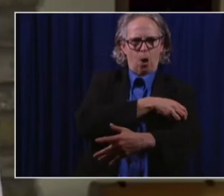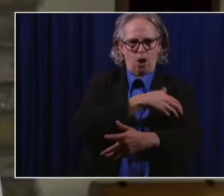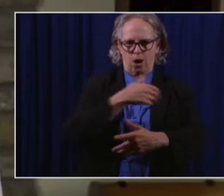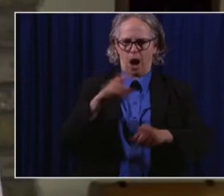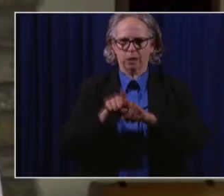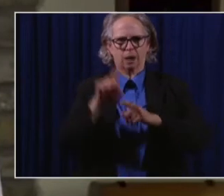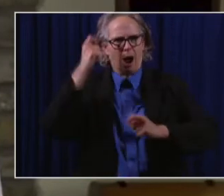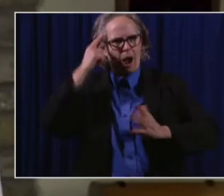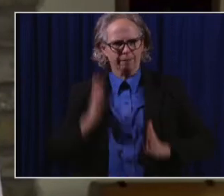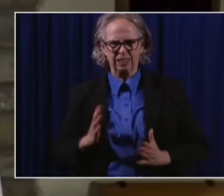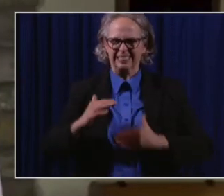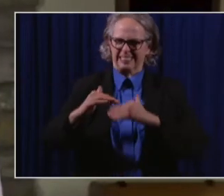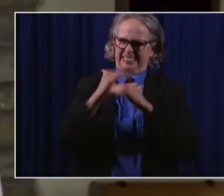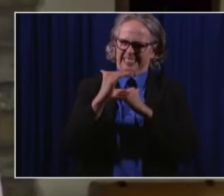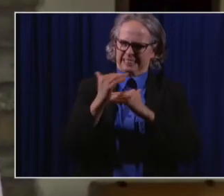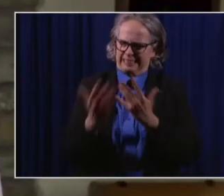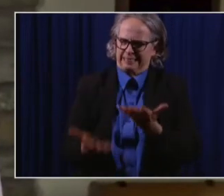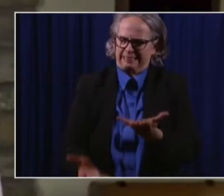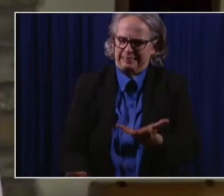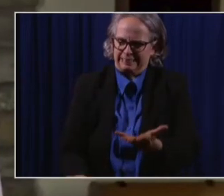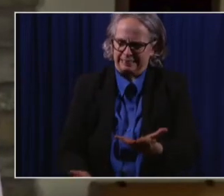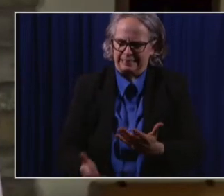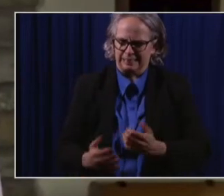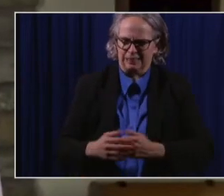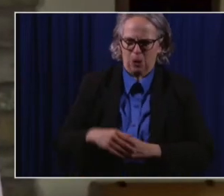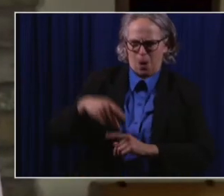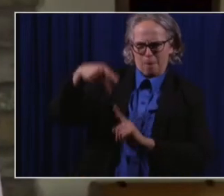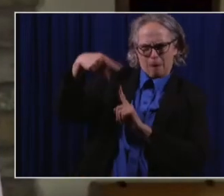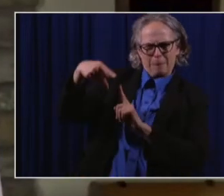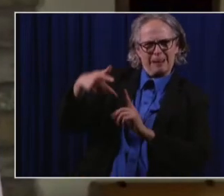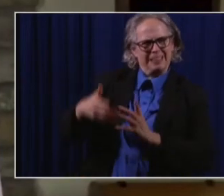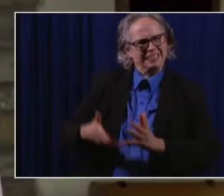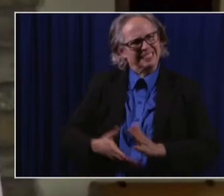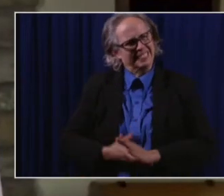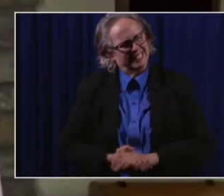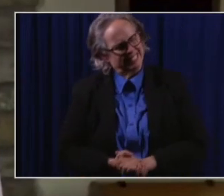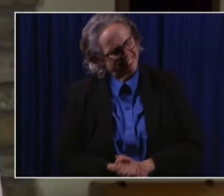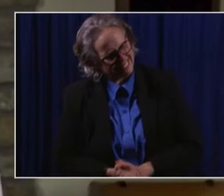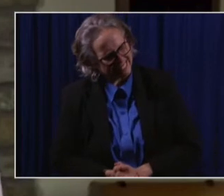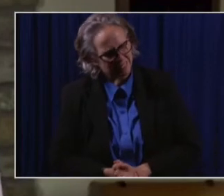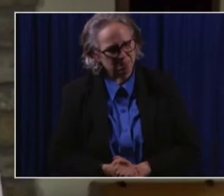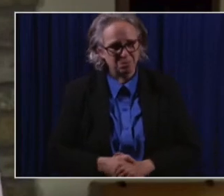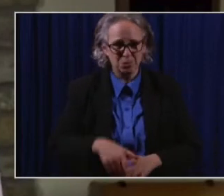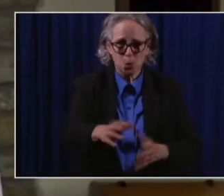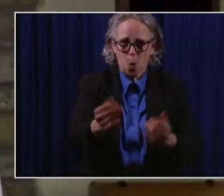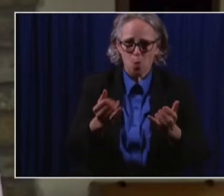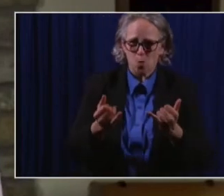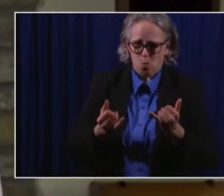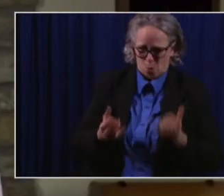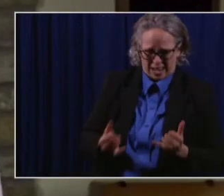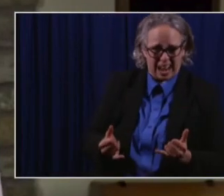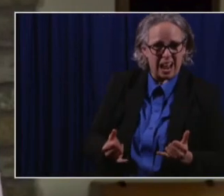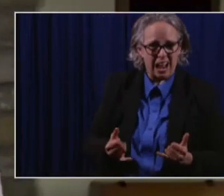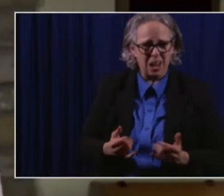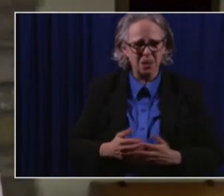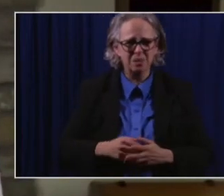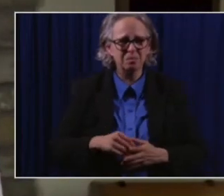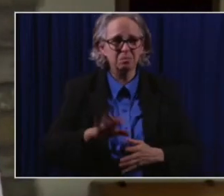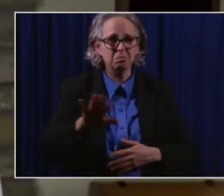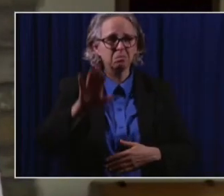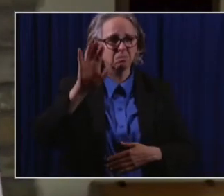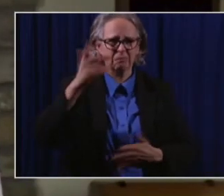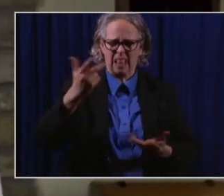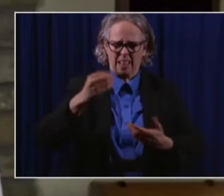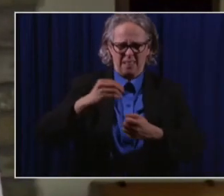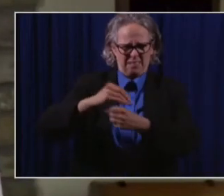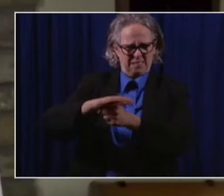And we're at the point where we have to live with this virus.